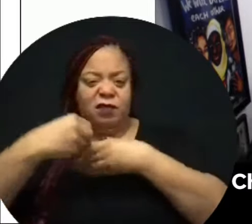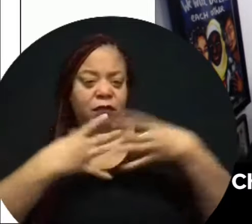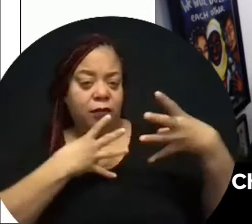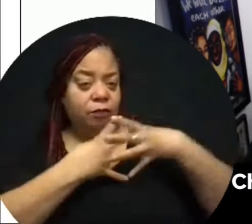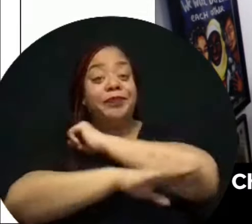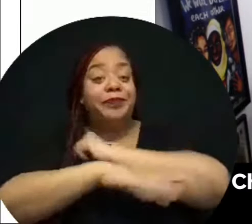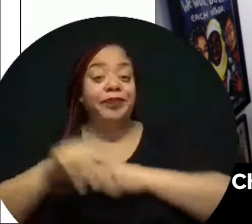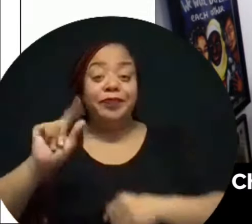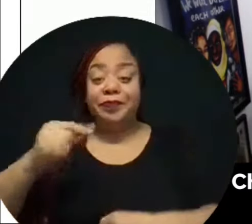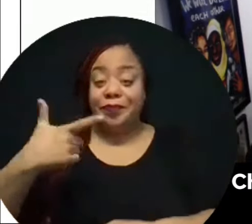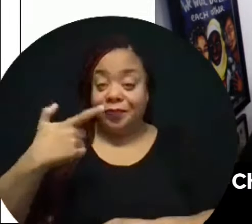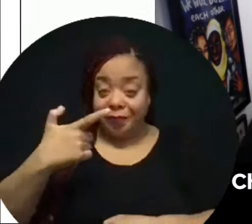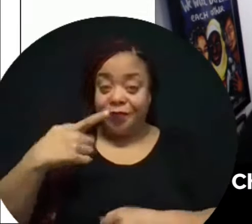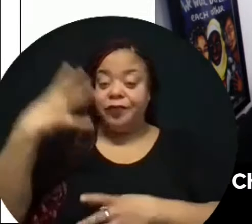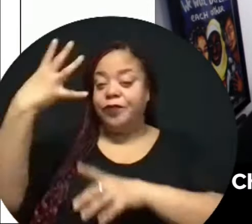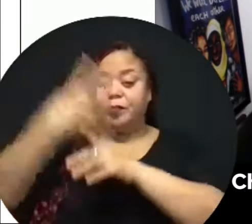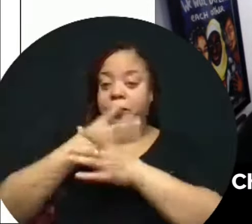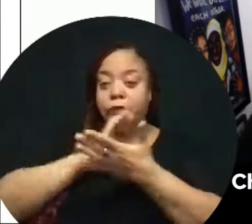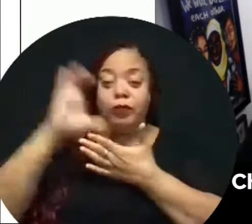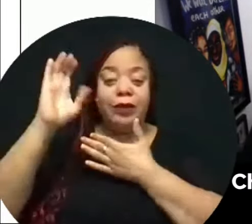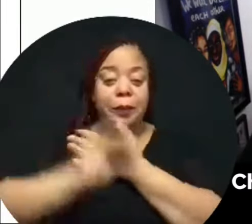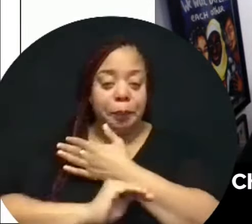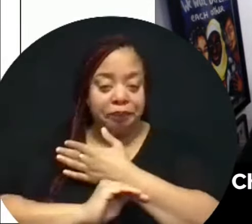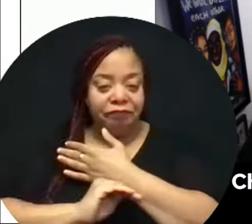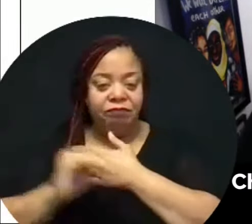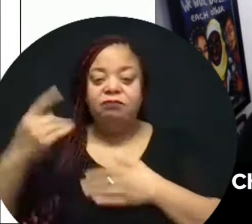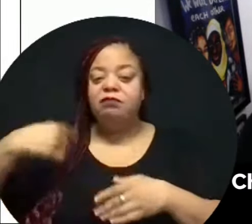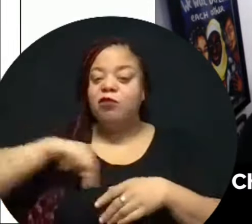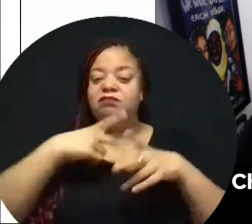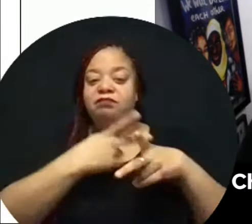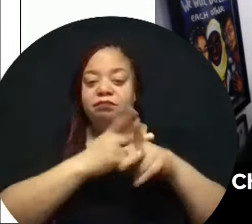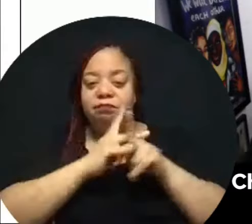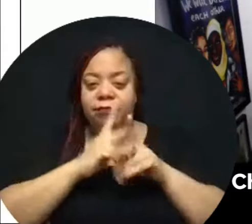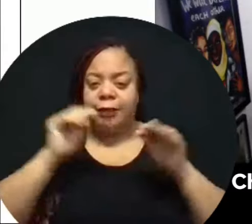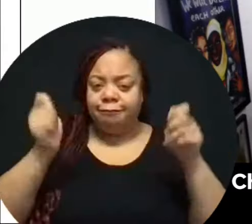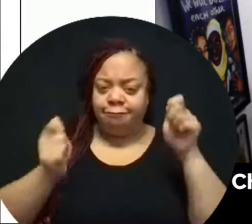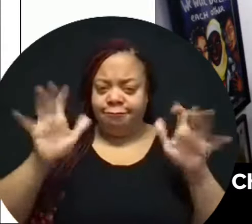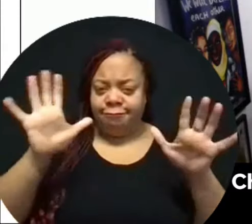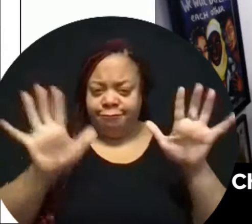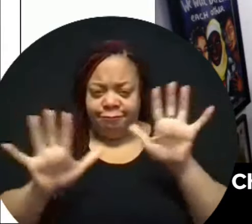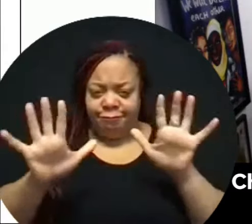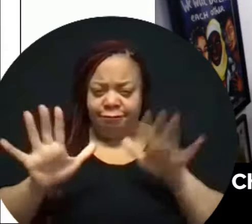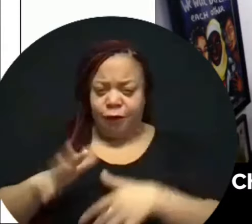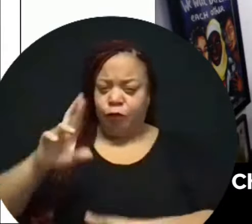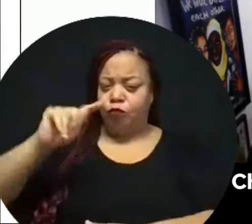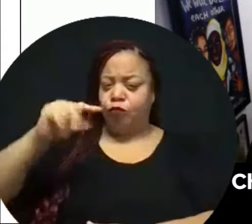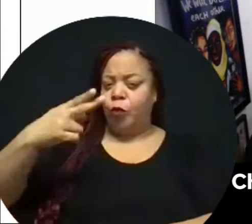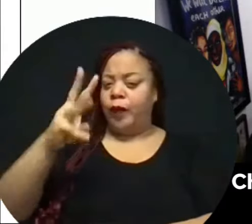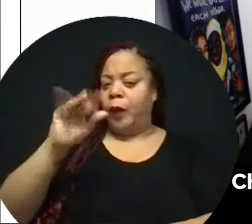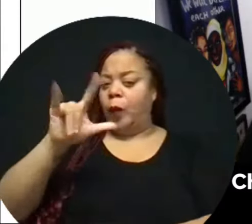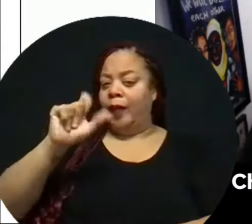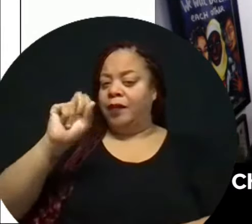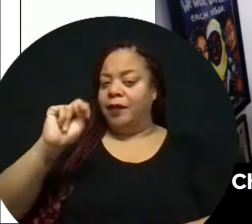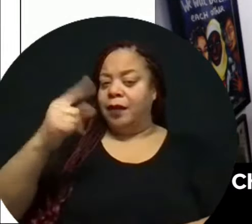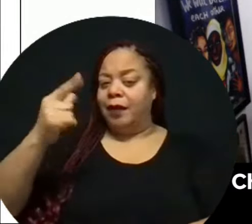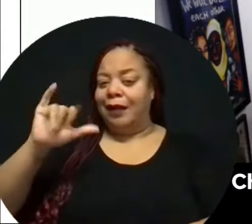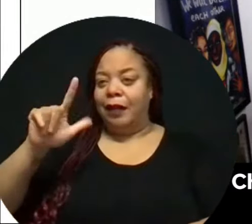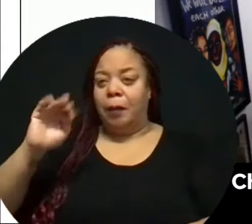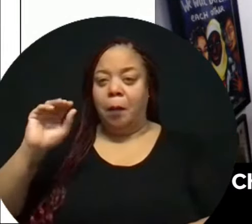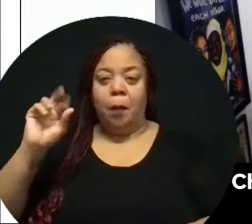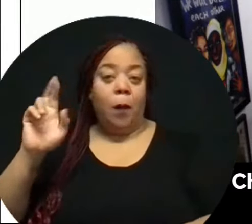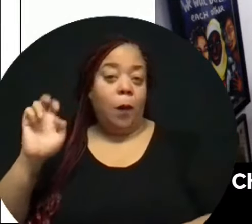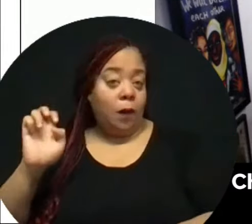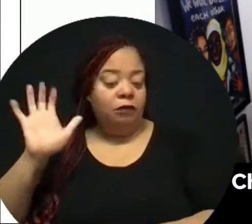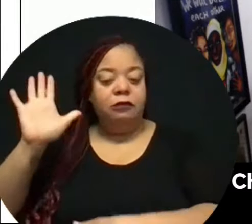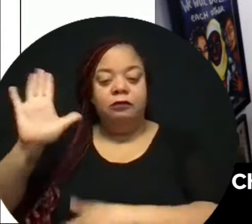see fit. And absence, it has to be green, and in order to be green, it has to be red, and in order for it to be red, it has